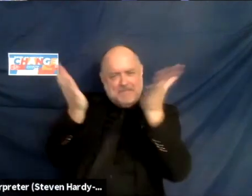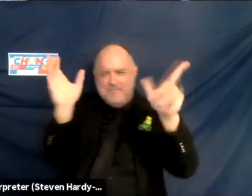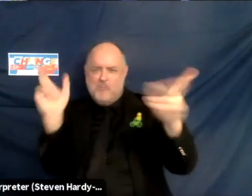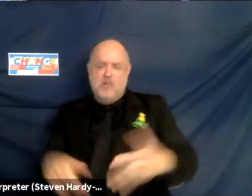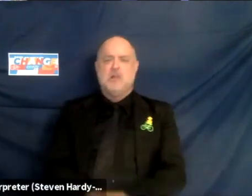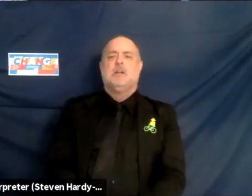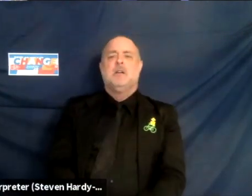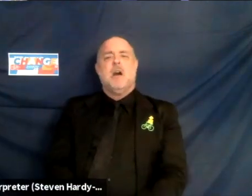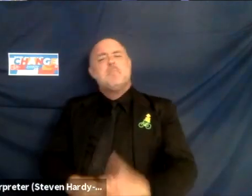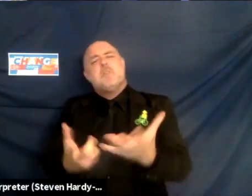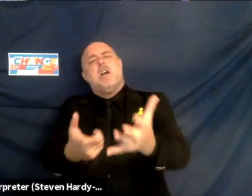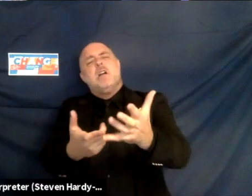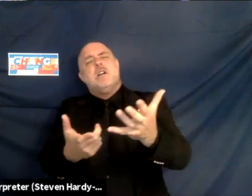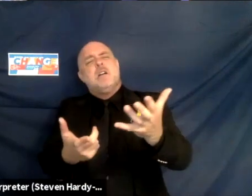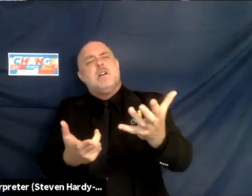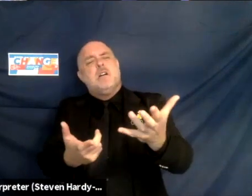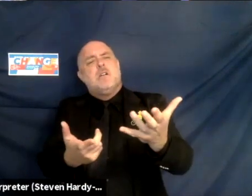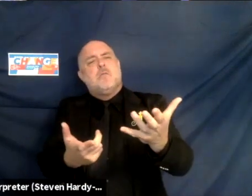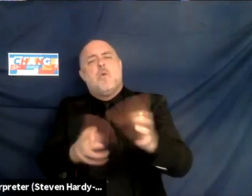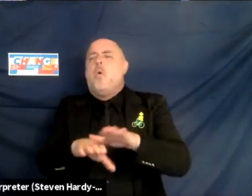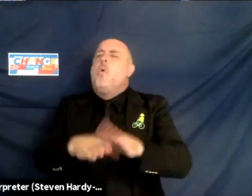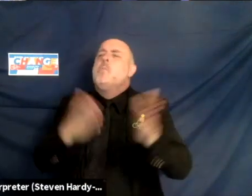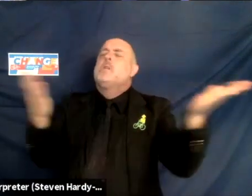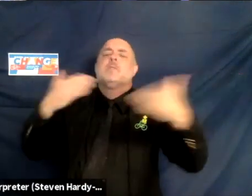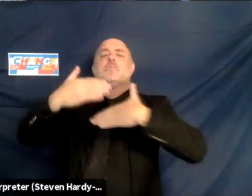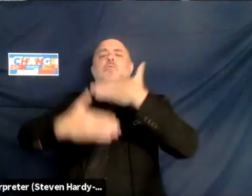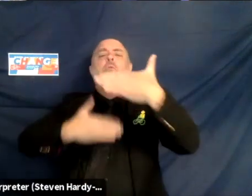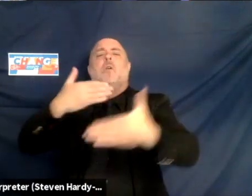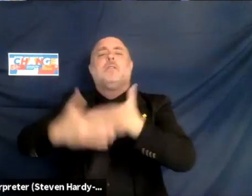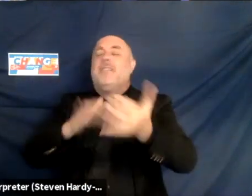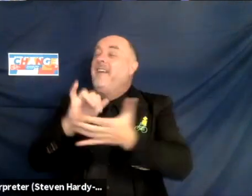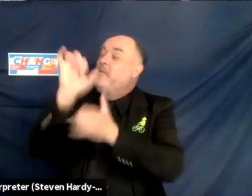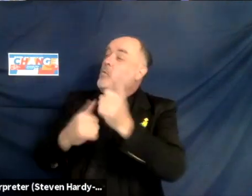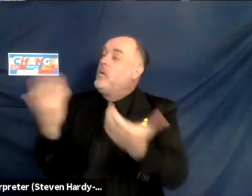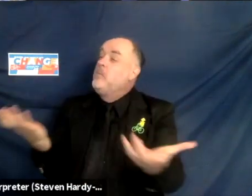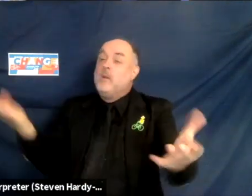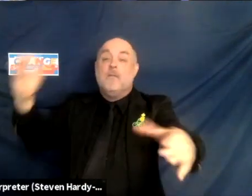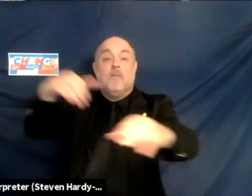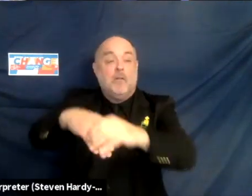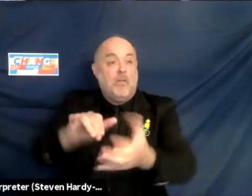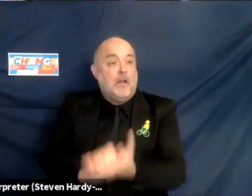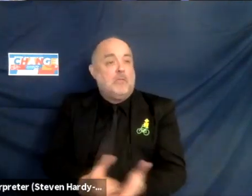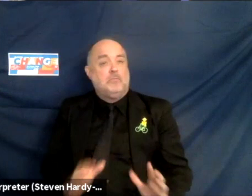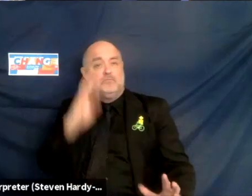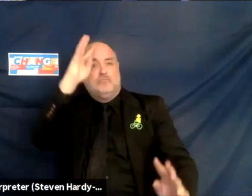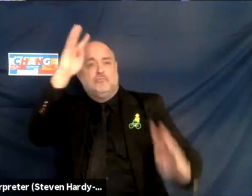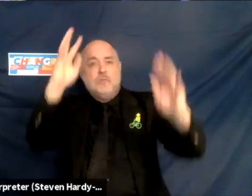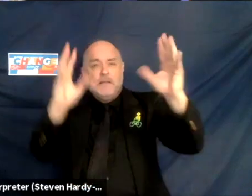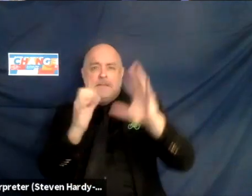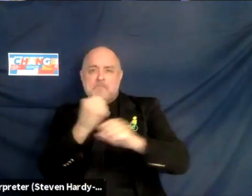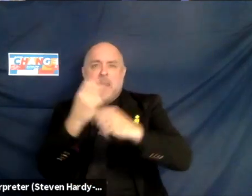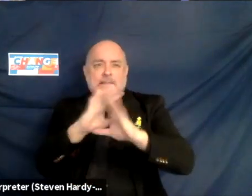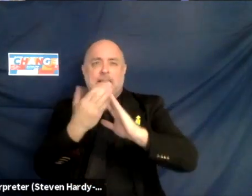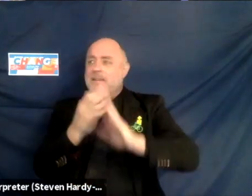we were opening up a process that everybody could participate in to create a city that brought everybody to the table and explain